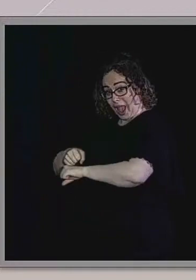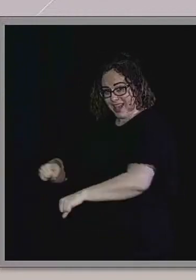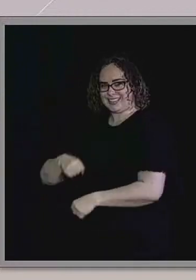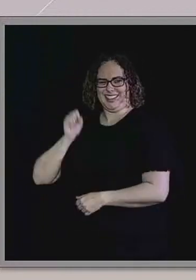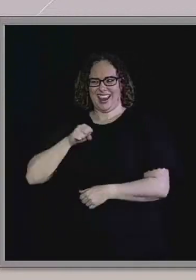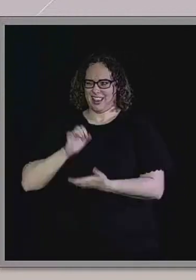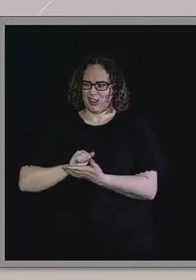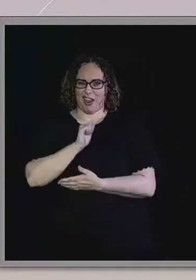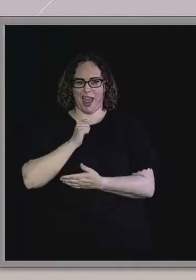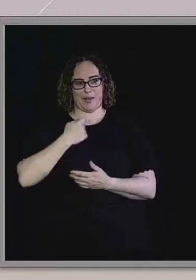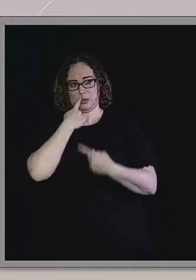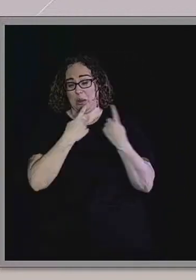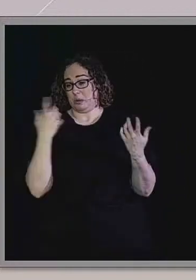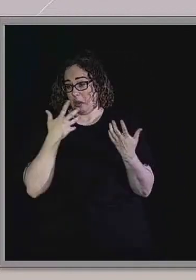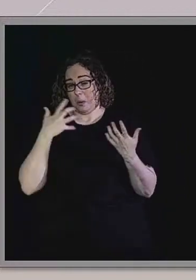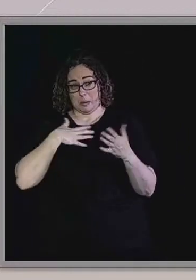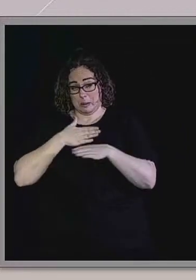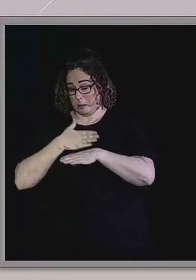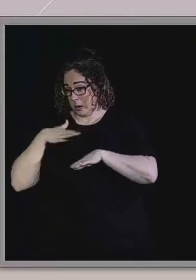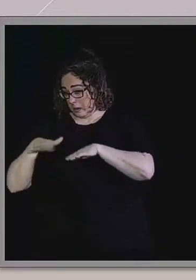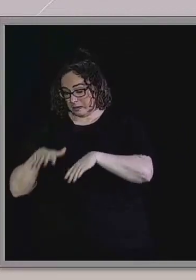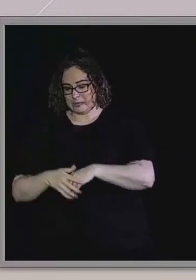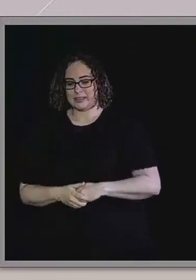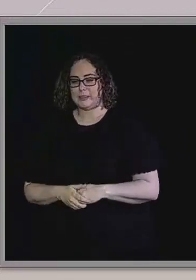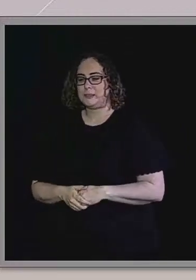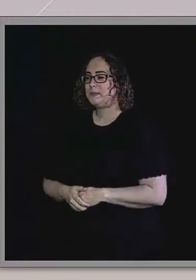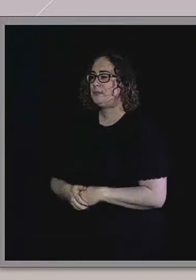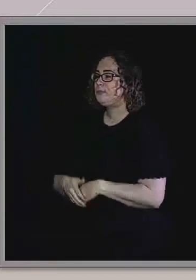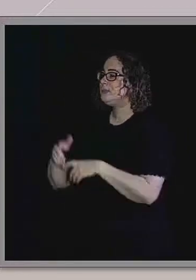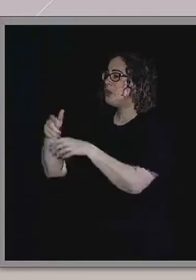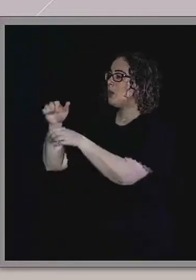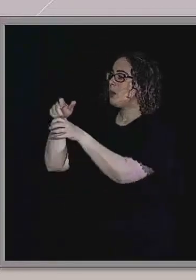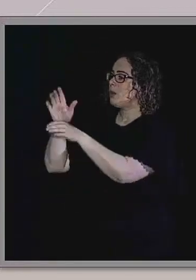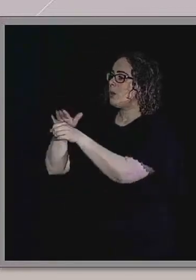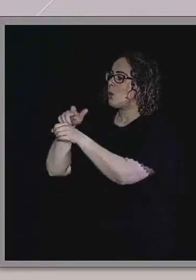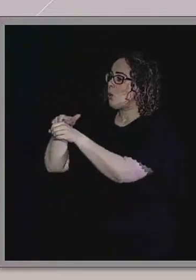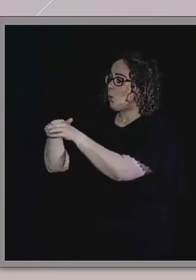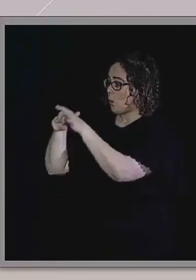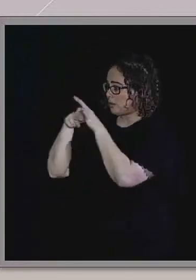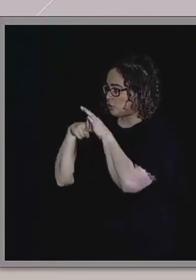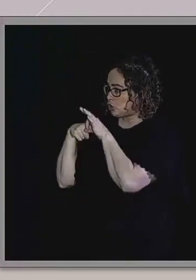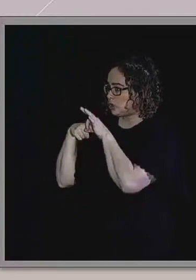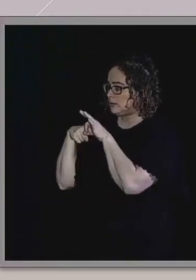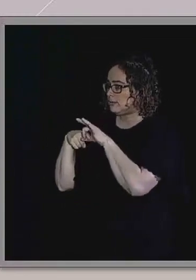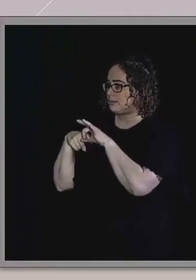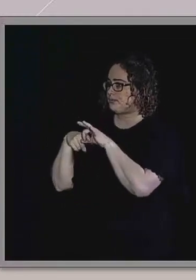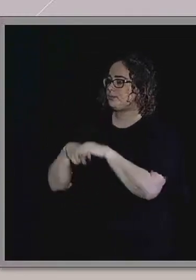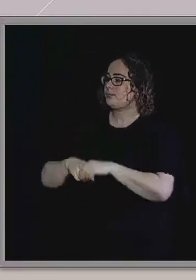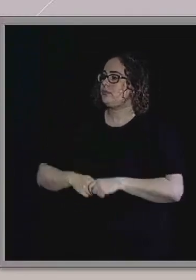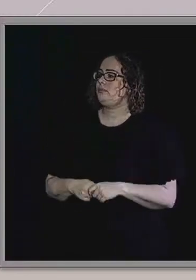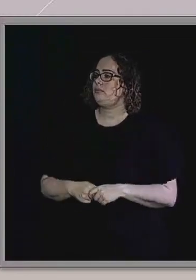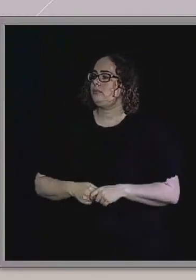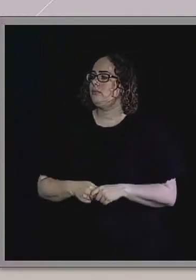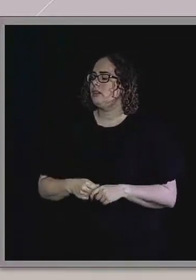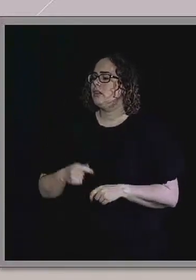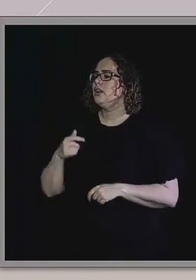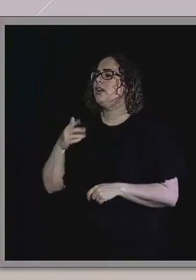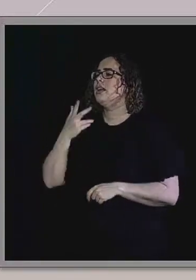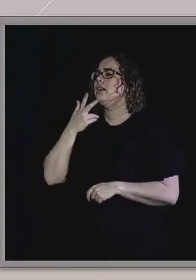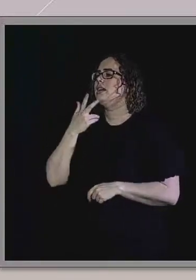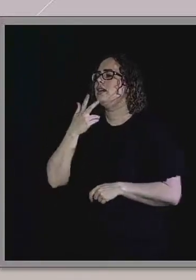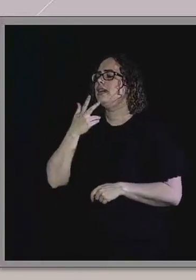Next question. Yeah, sorry, just here. If you could be the driver of a new and